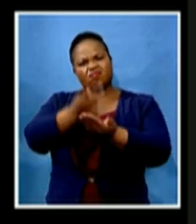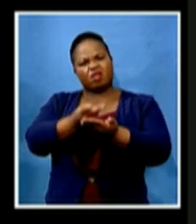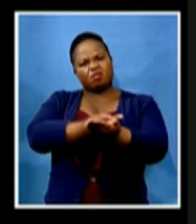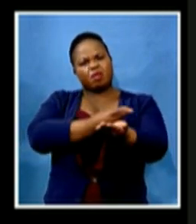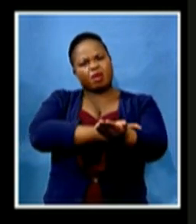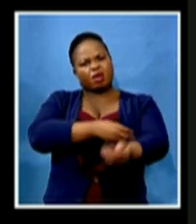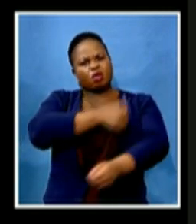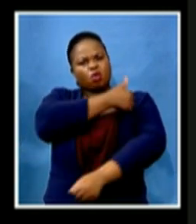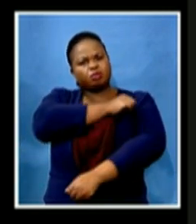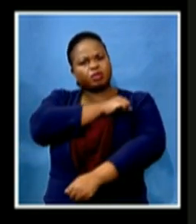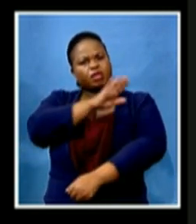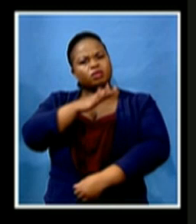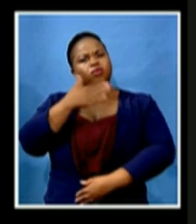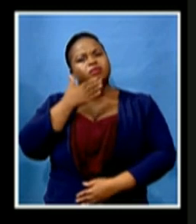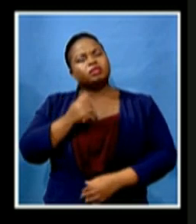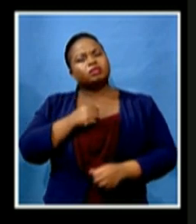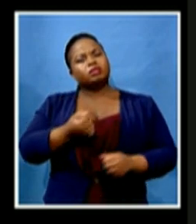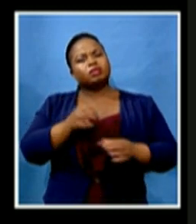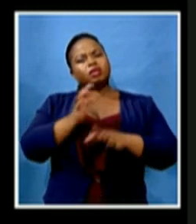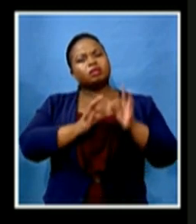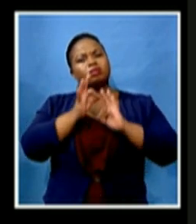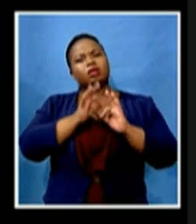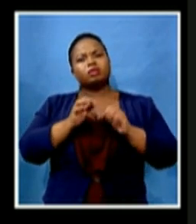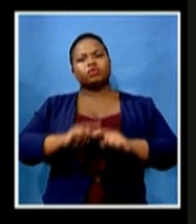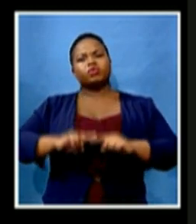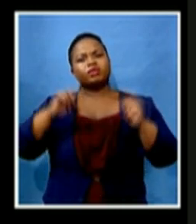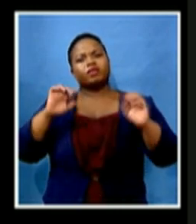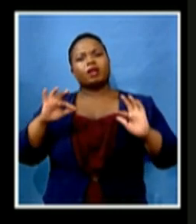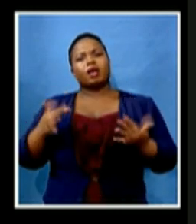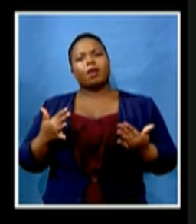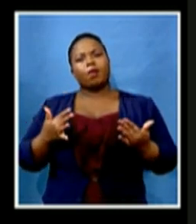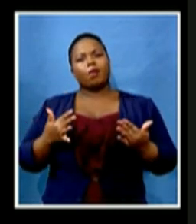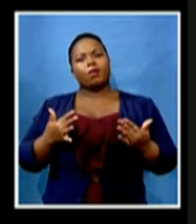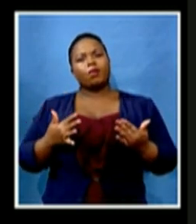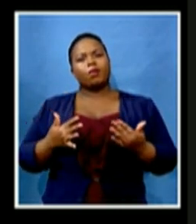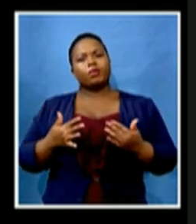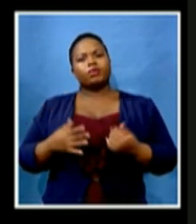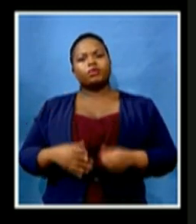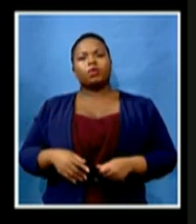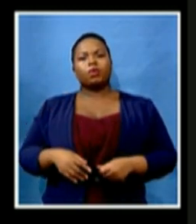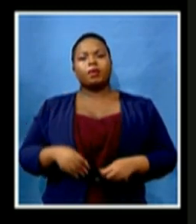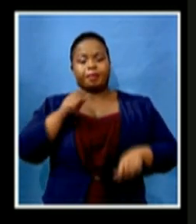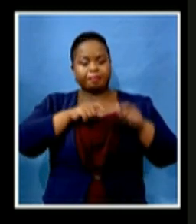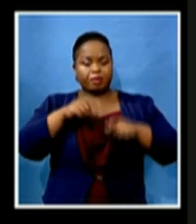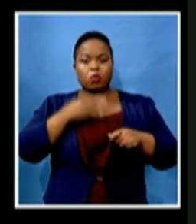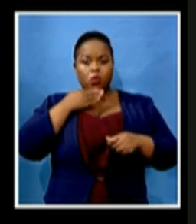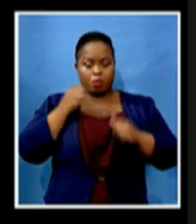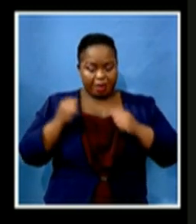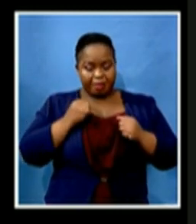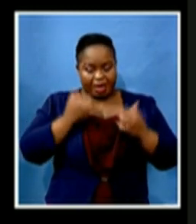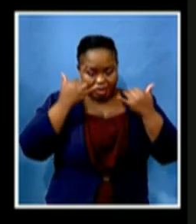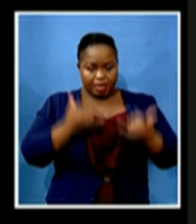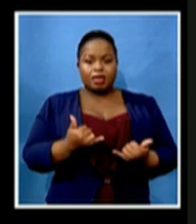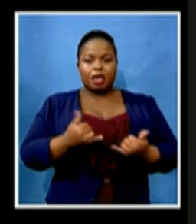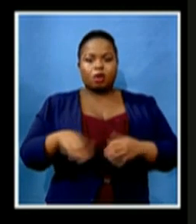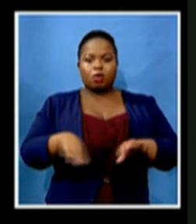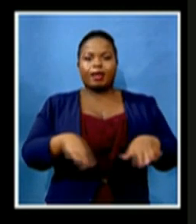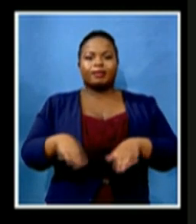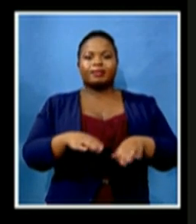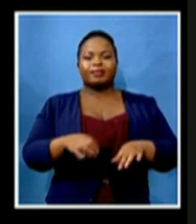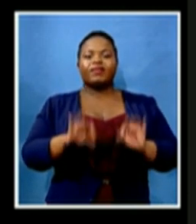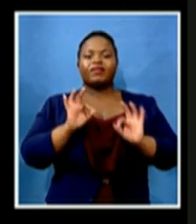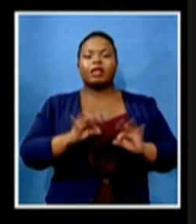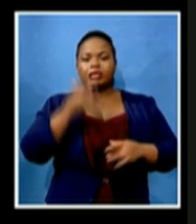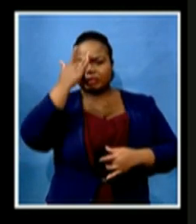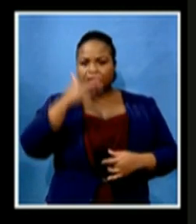difference between your active projections, your projections for active cases and your projections for